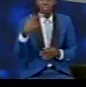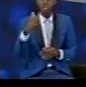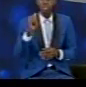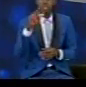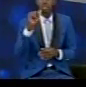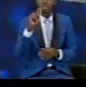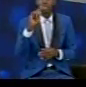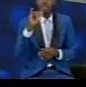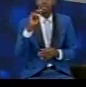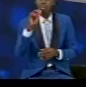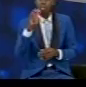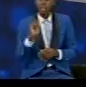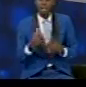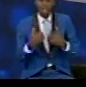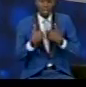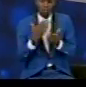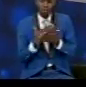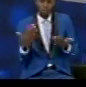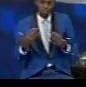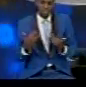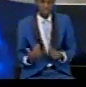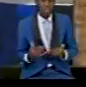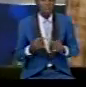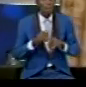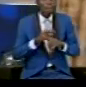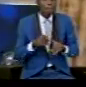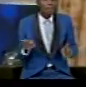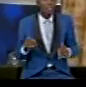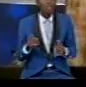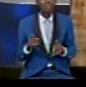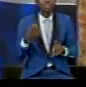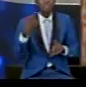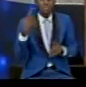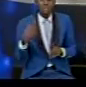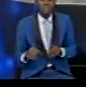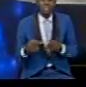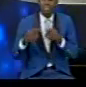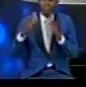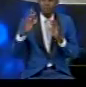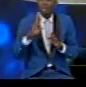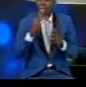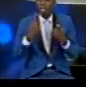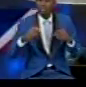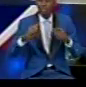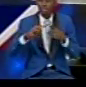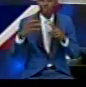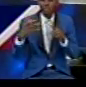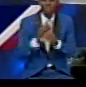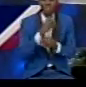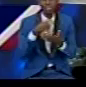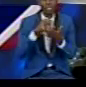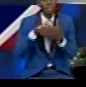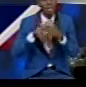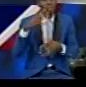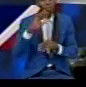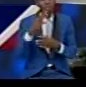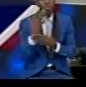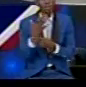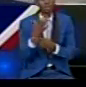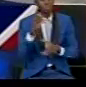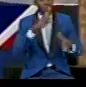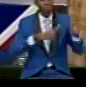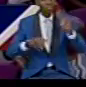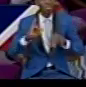had something already, but the Judaizers were trying to take that out of their hands. I have